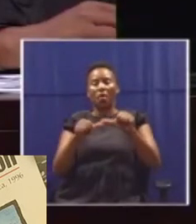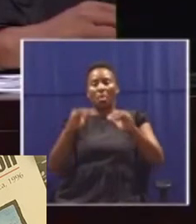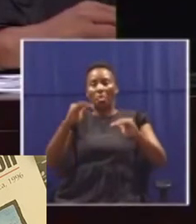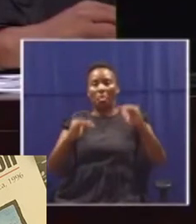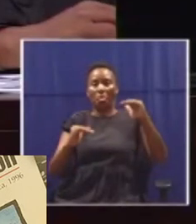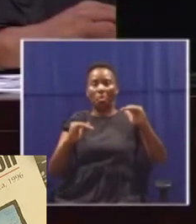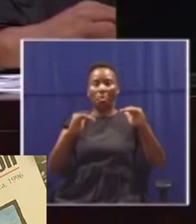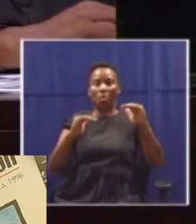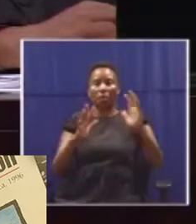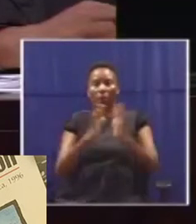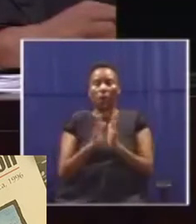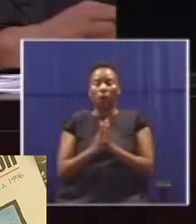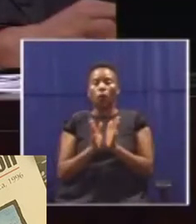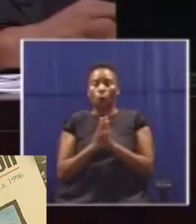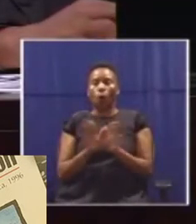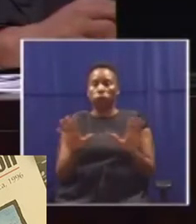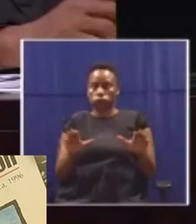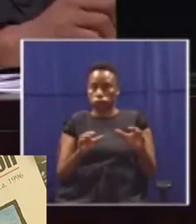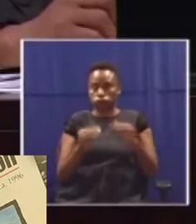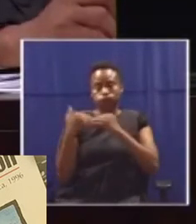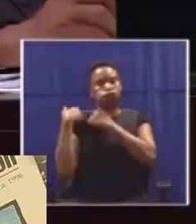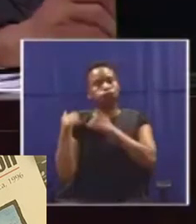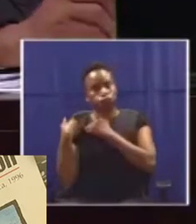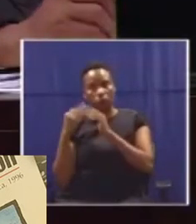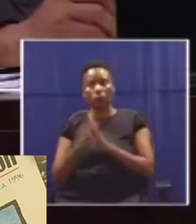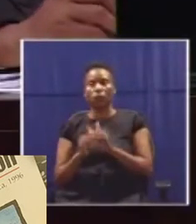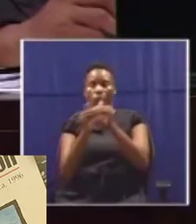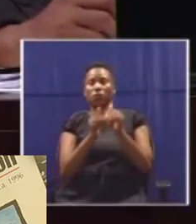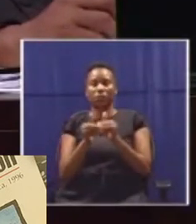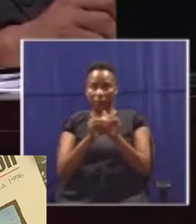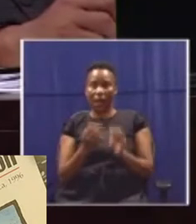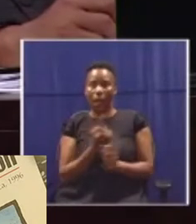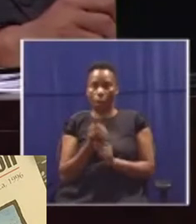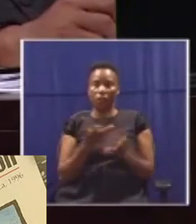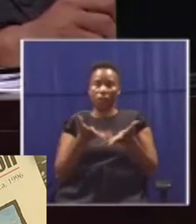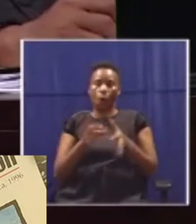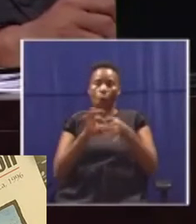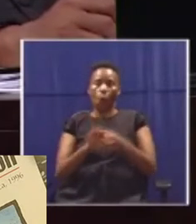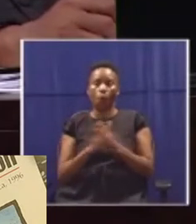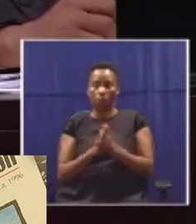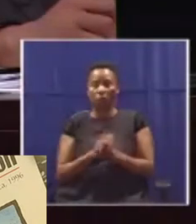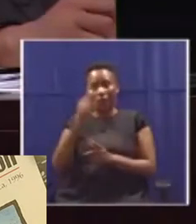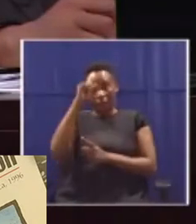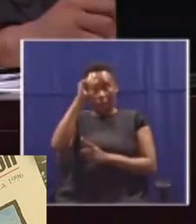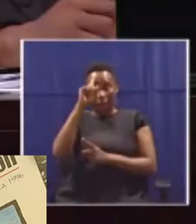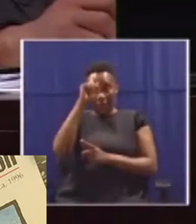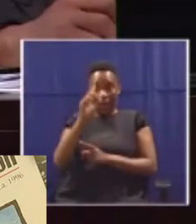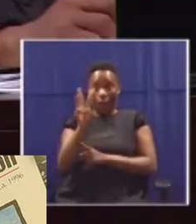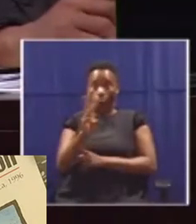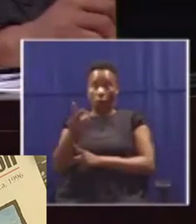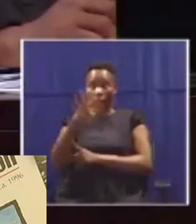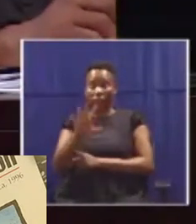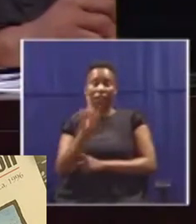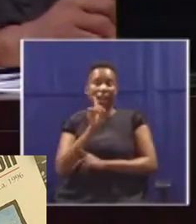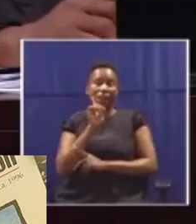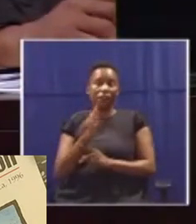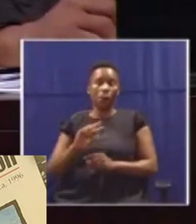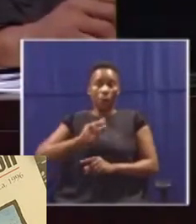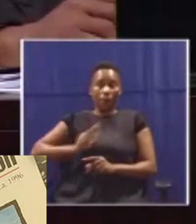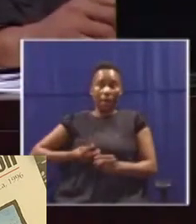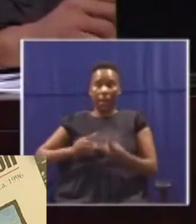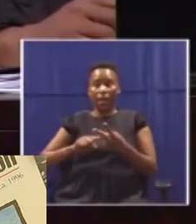disproportionately shoulder childcare responsibility in South Africa. Nelson Mandela warned that for every woman and girl